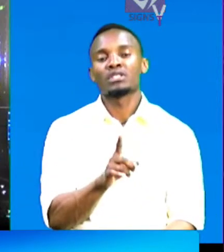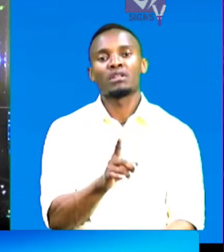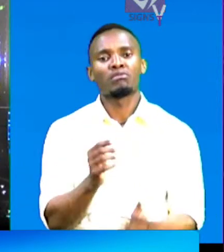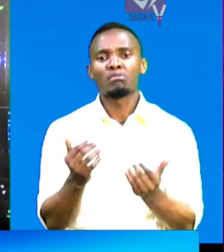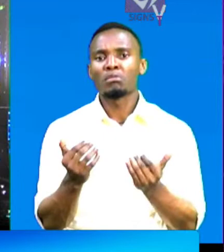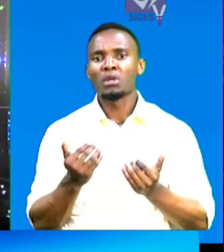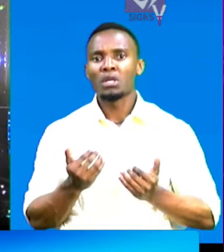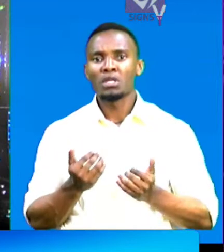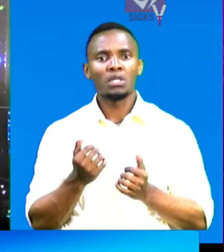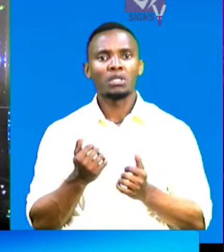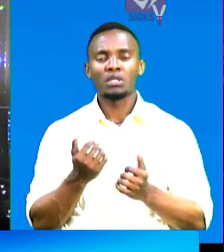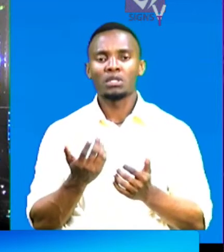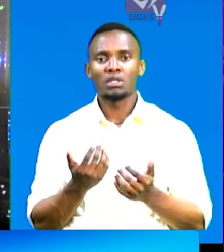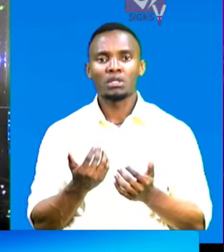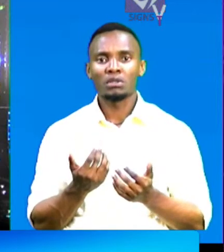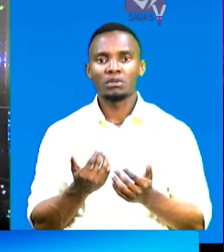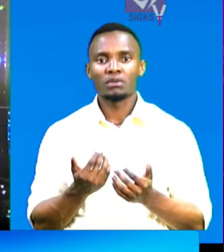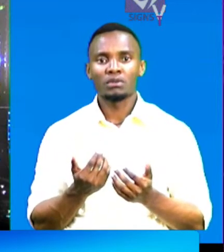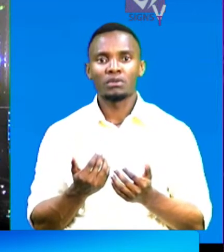need to